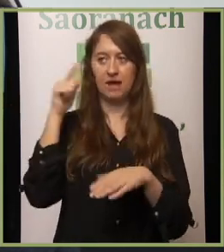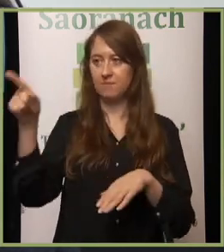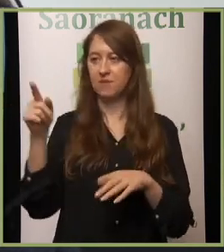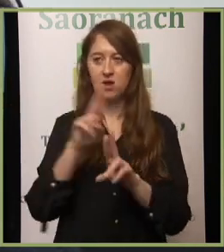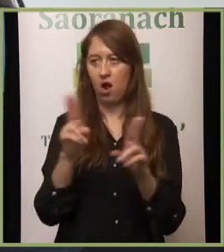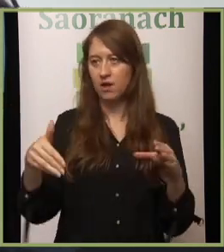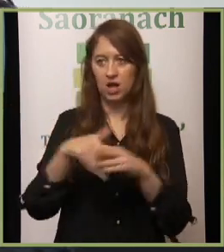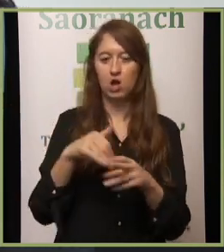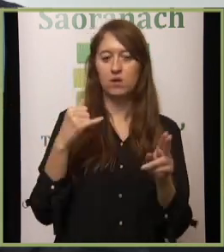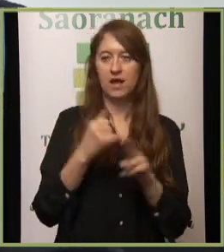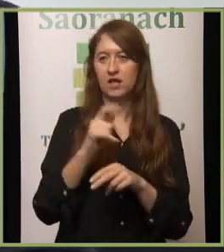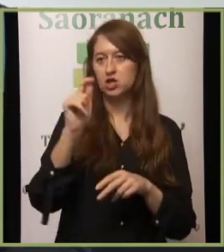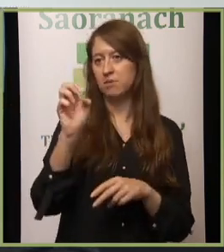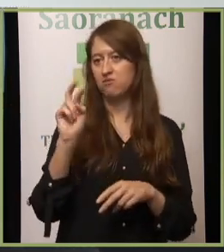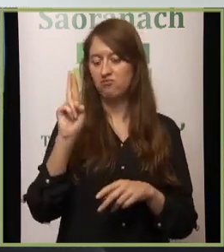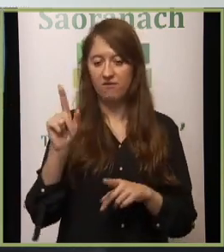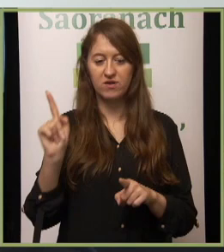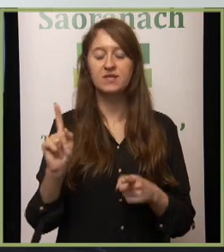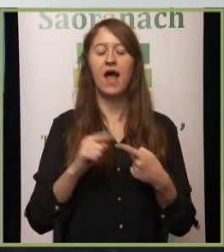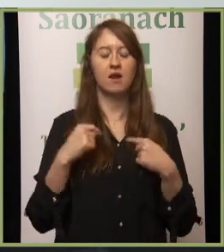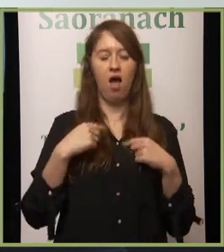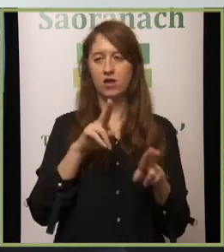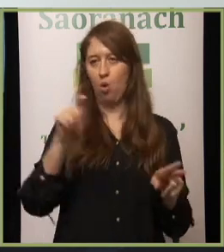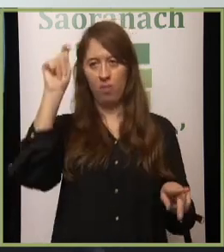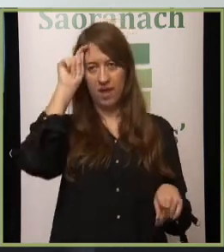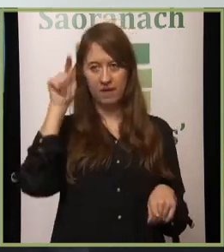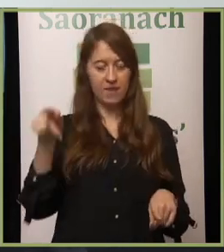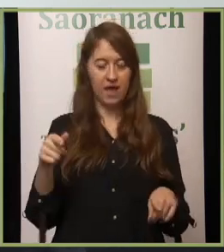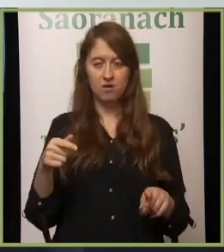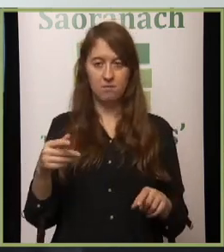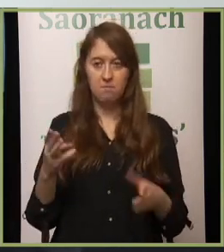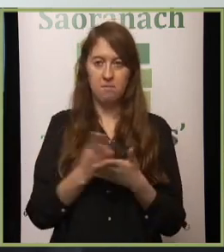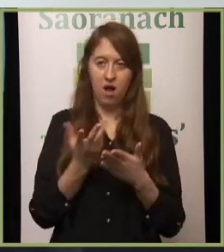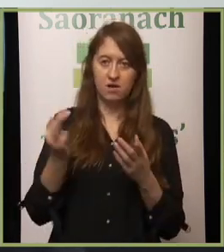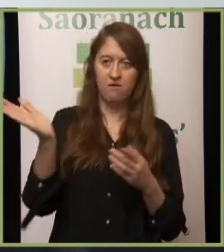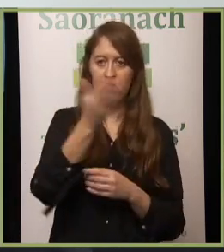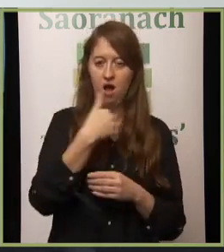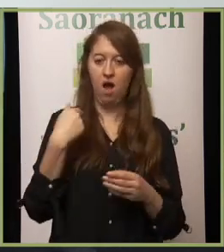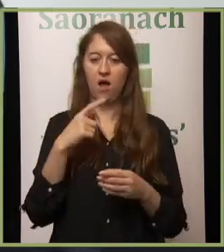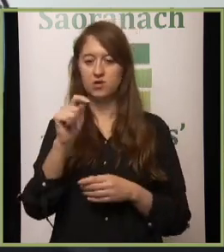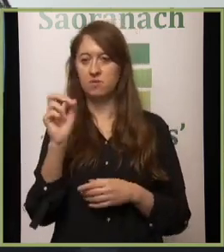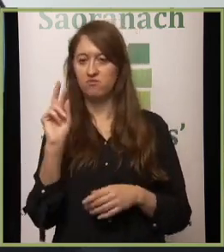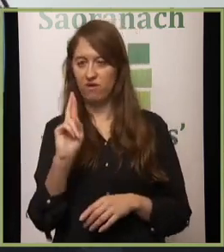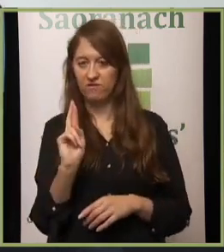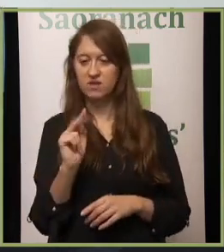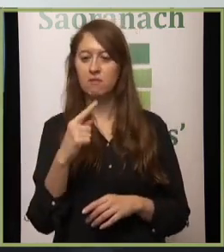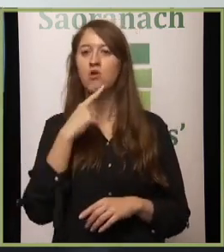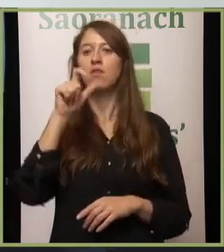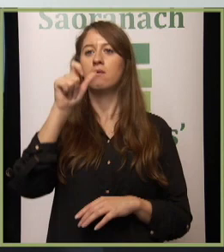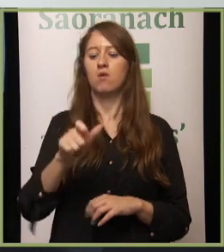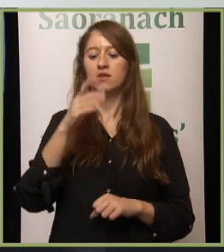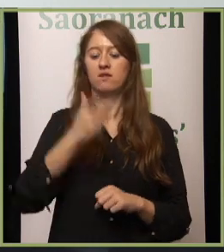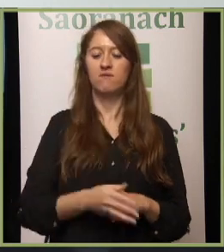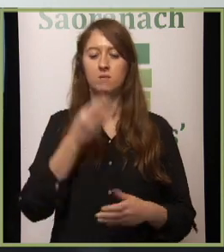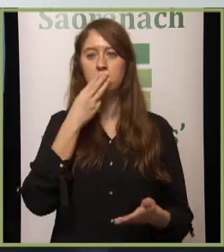of reference. And I do not think that they are within our terms of reference. But the person who proposed them